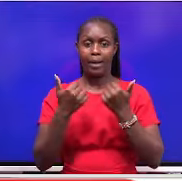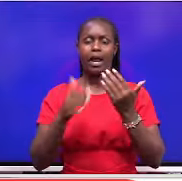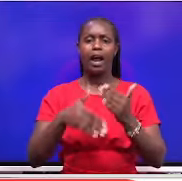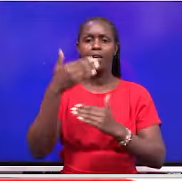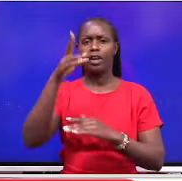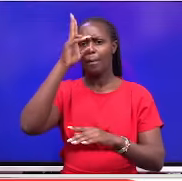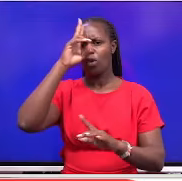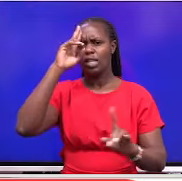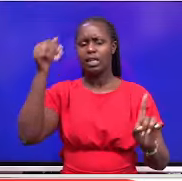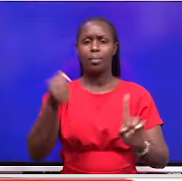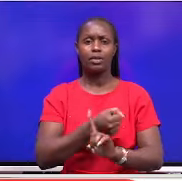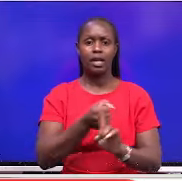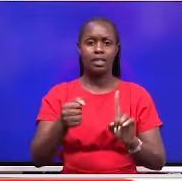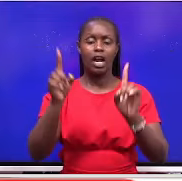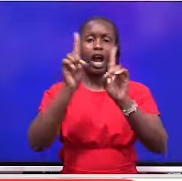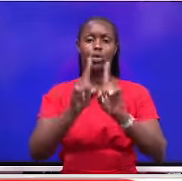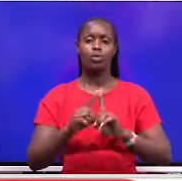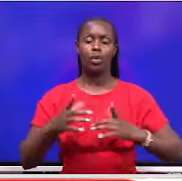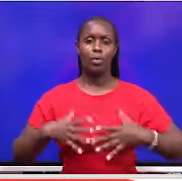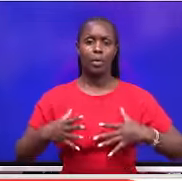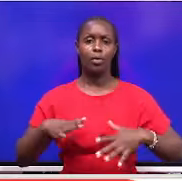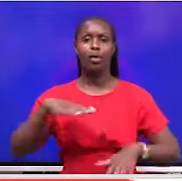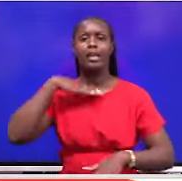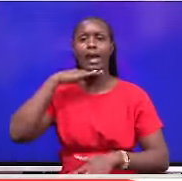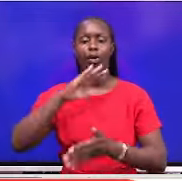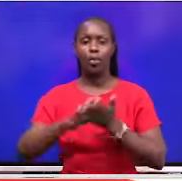and extrajudicial killings.